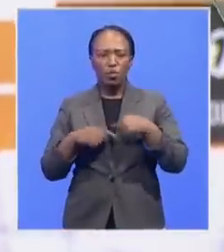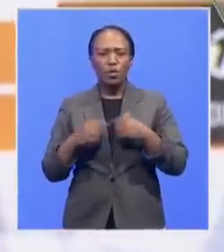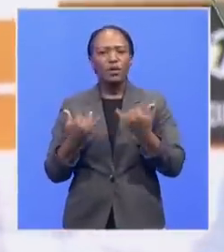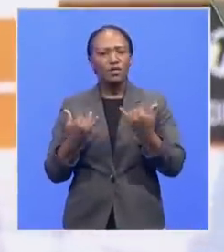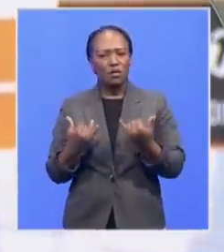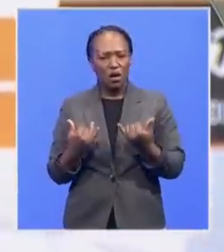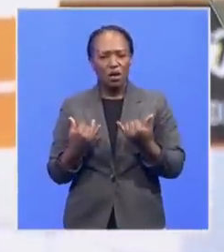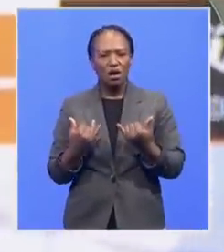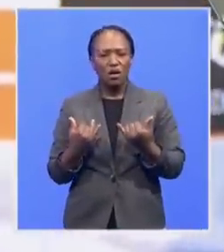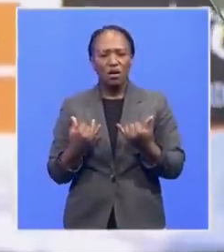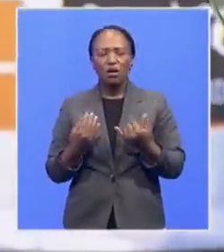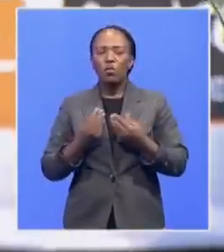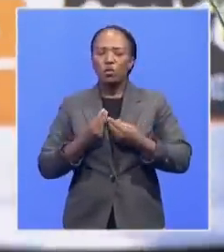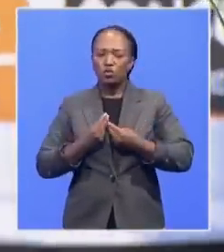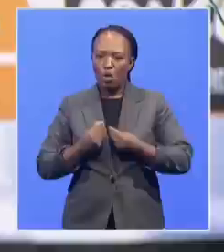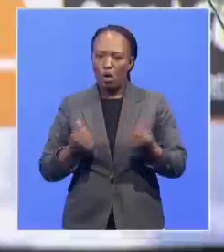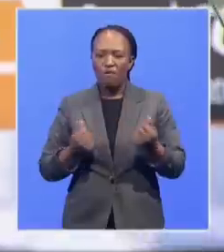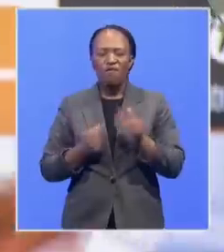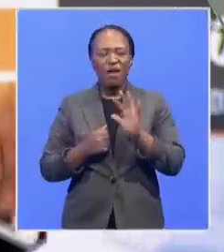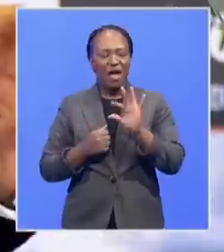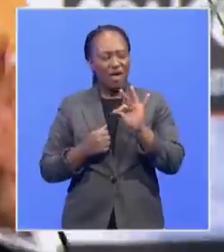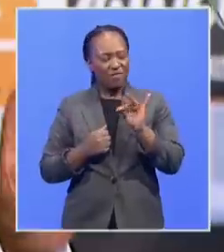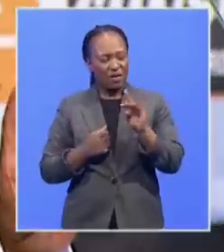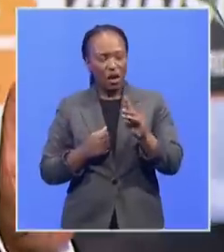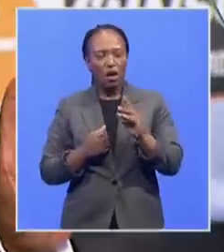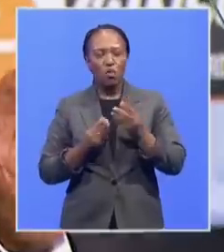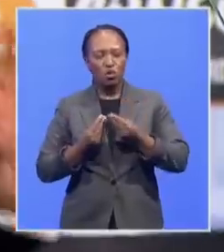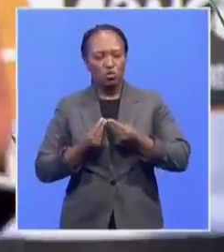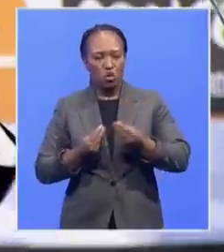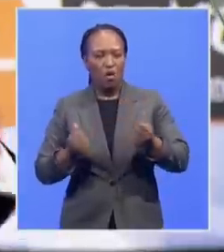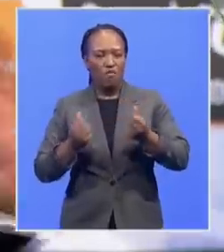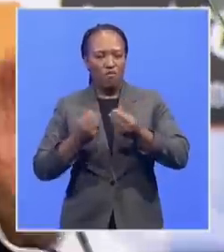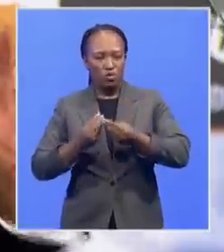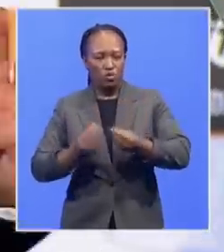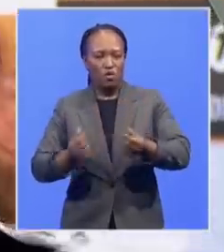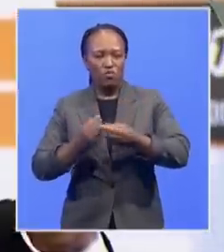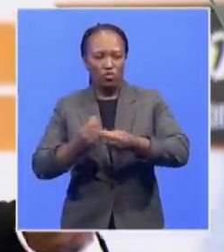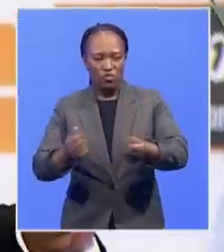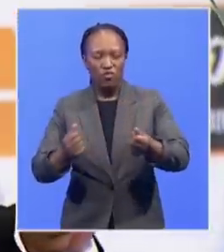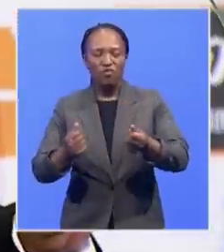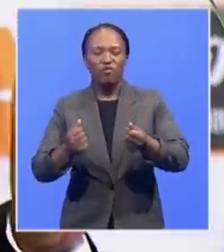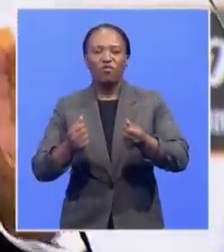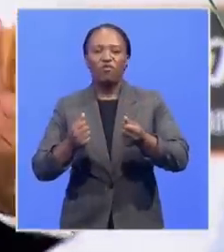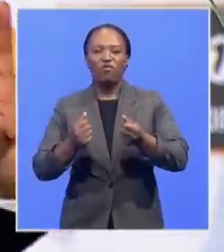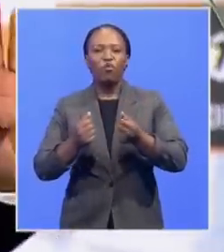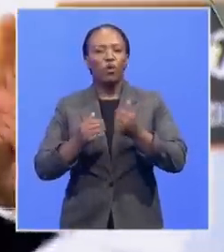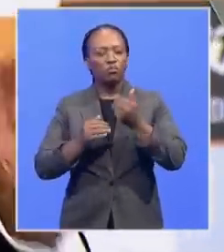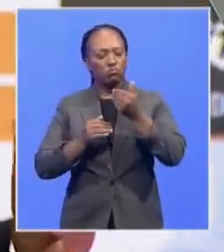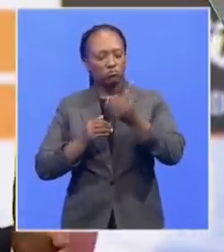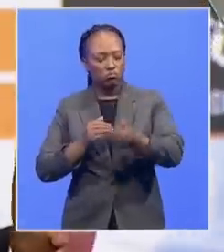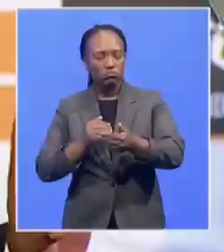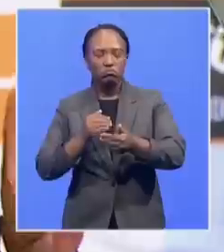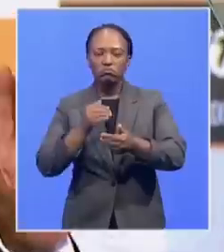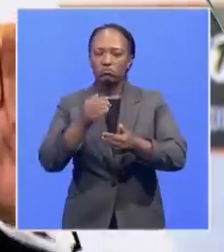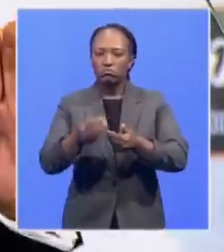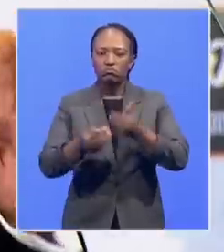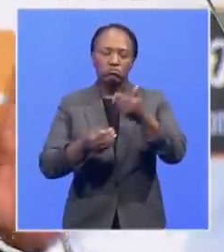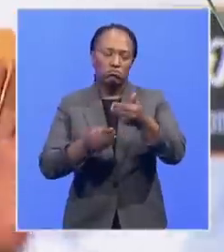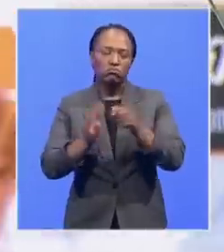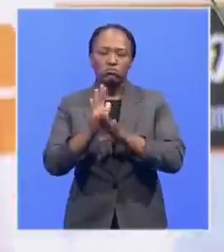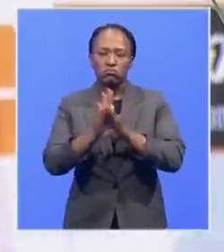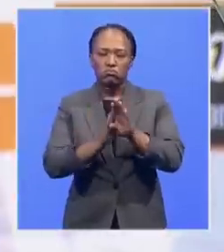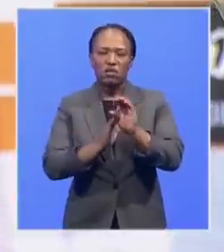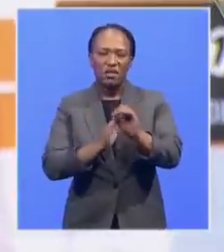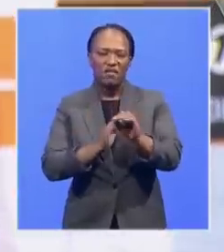them day by day, building on the great progress that has been made